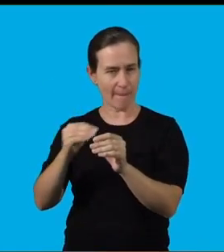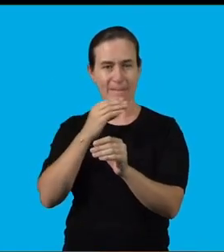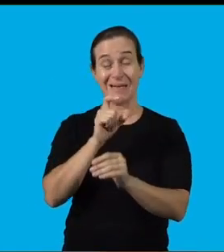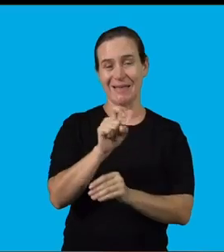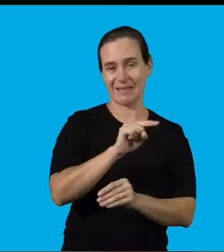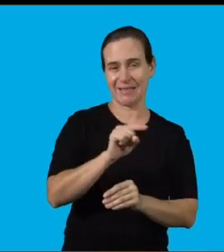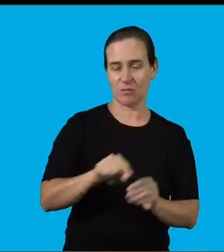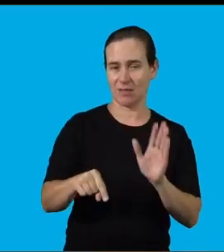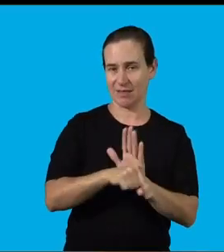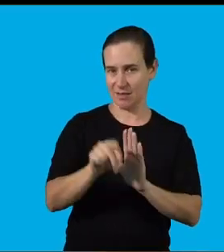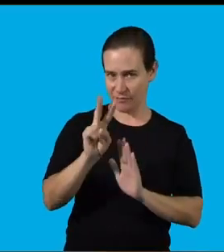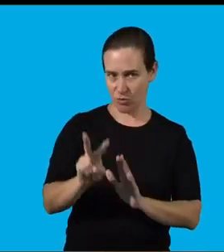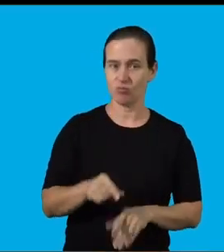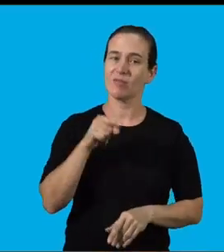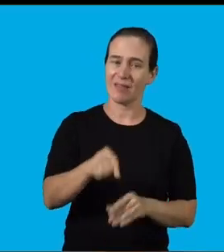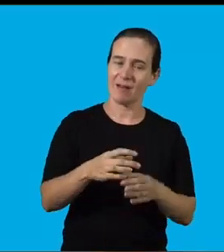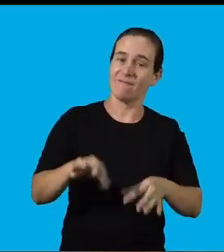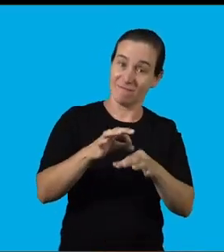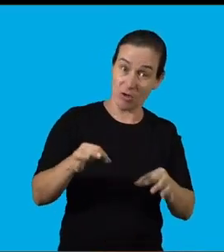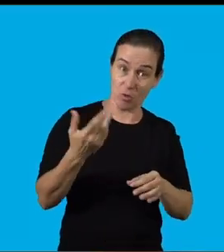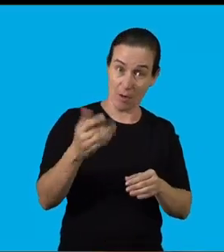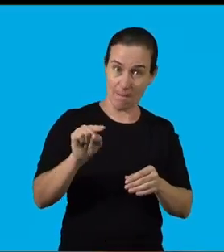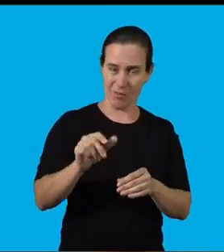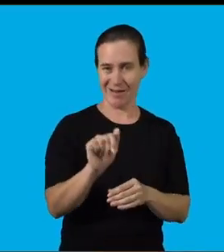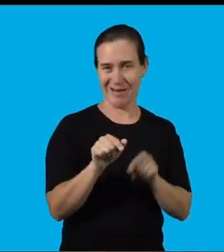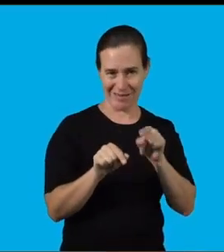to -2. And that's the value at point